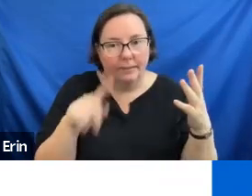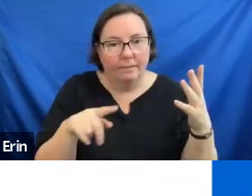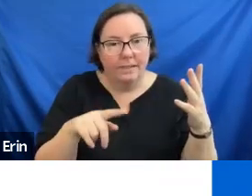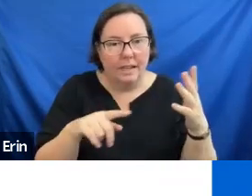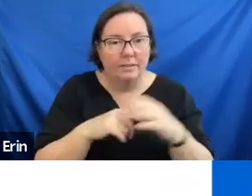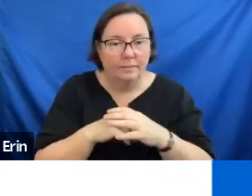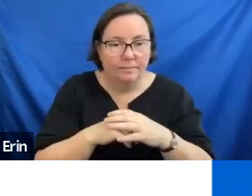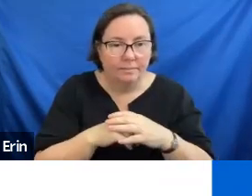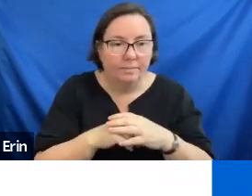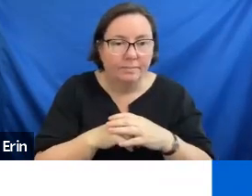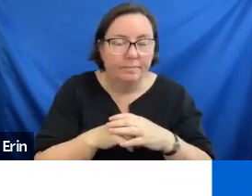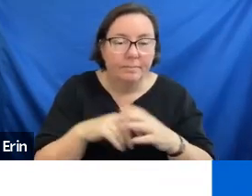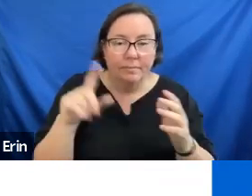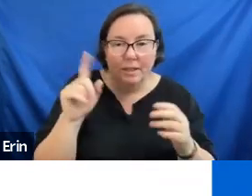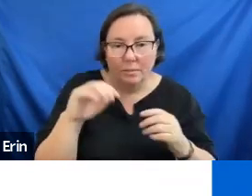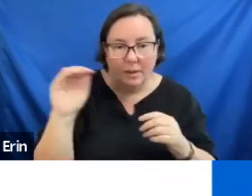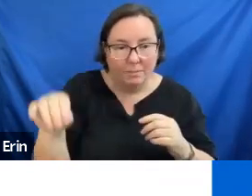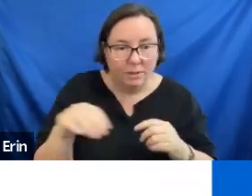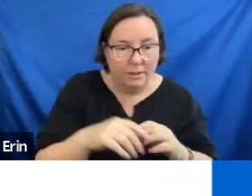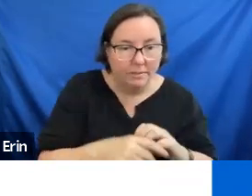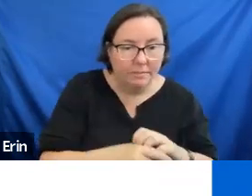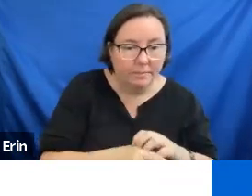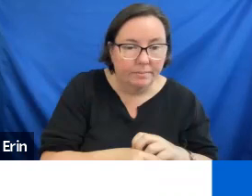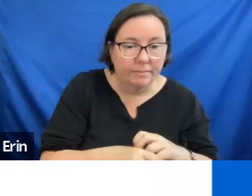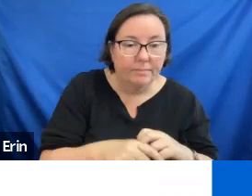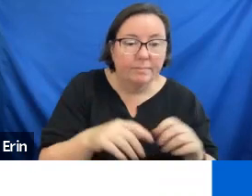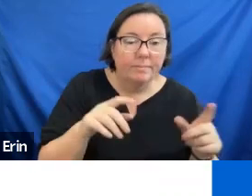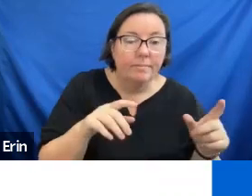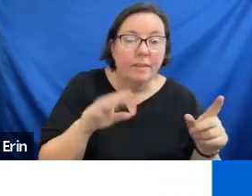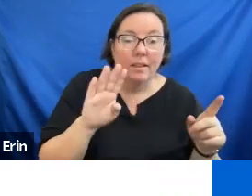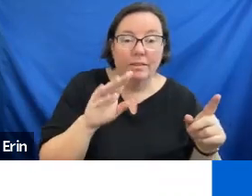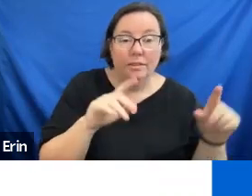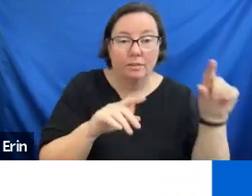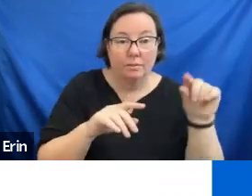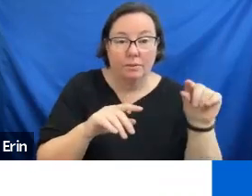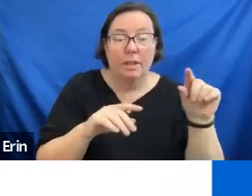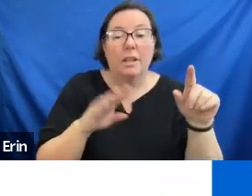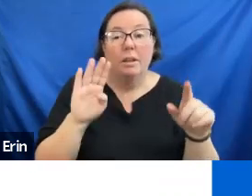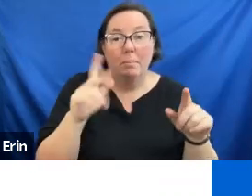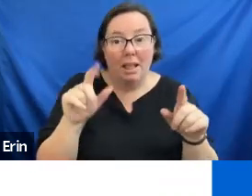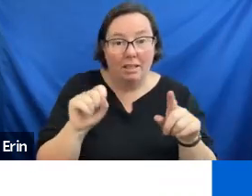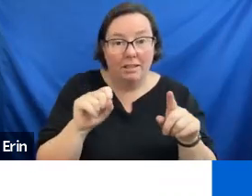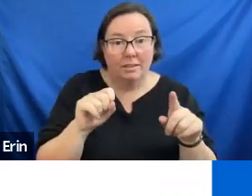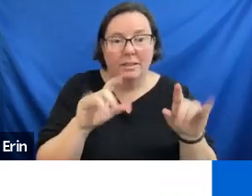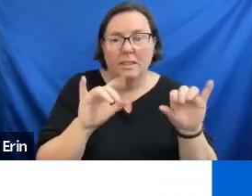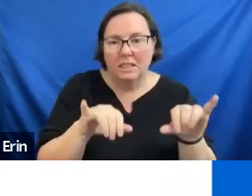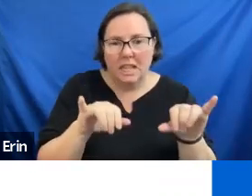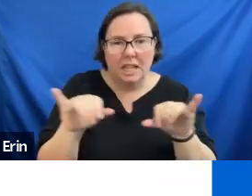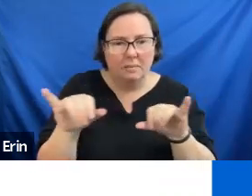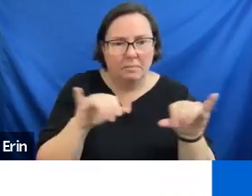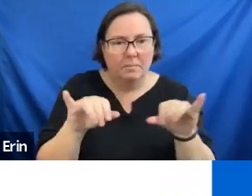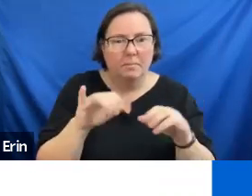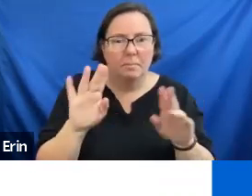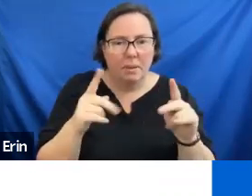down to about 20%. BLS remained the same for BPS student